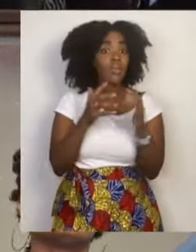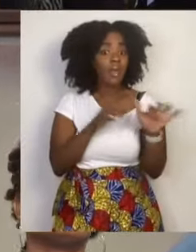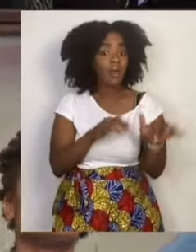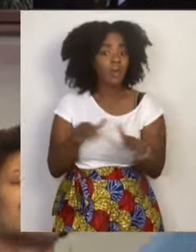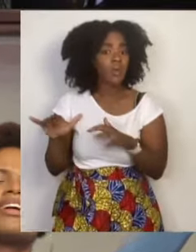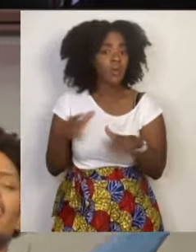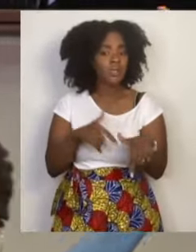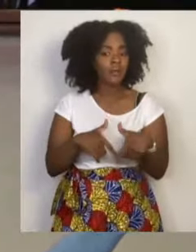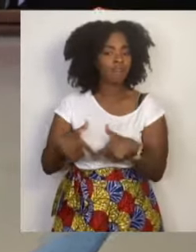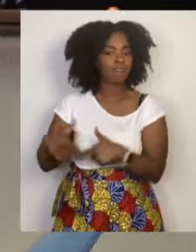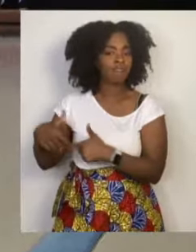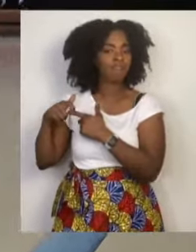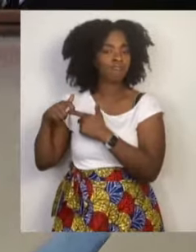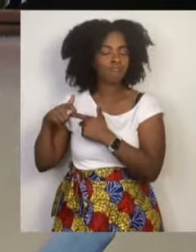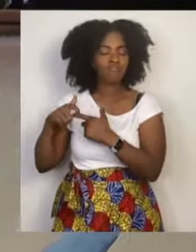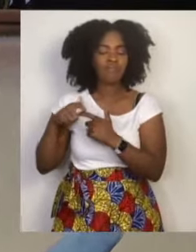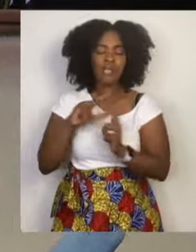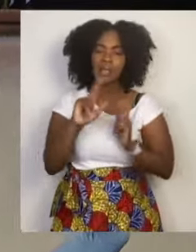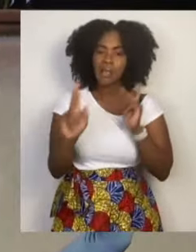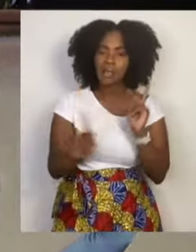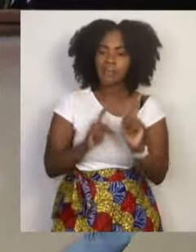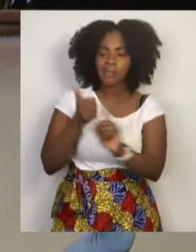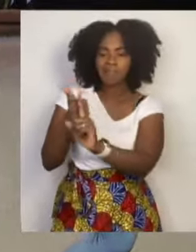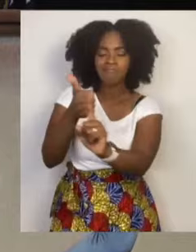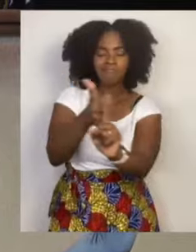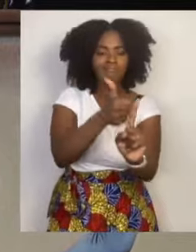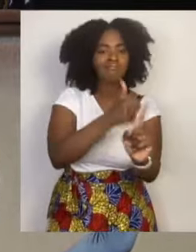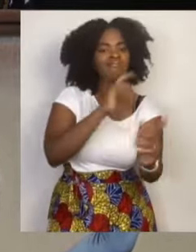God." Sing it like you're victorious. Be the